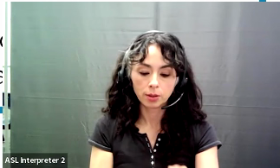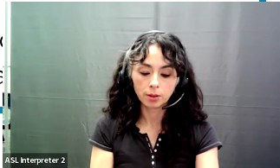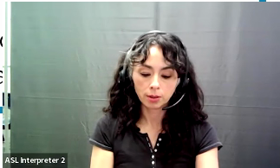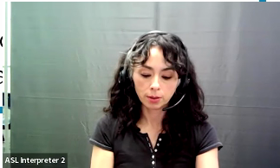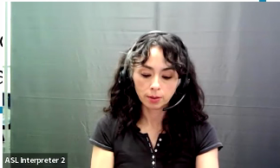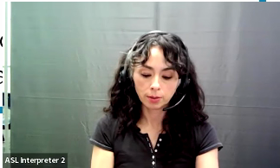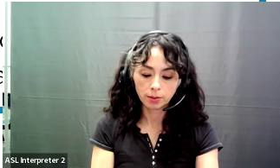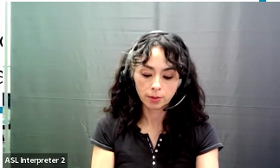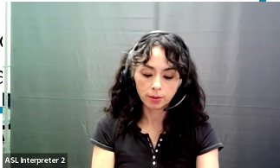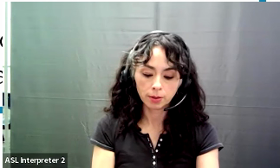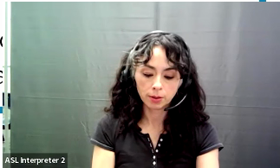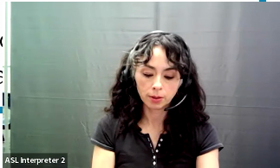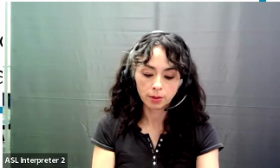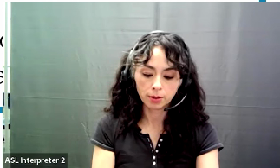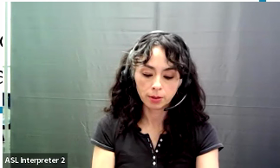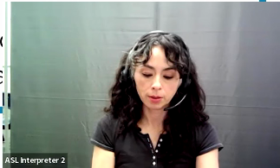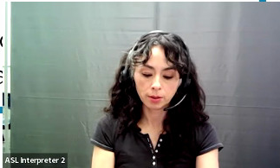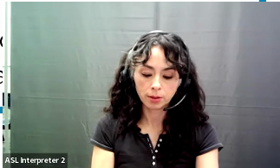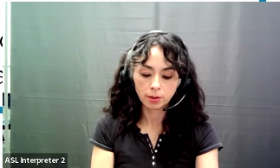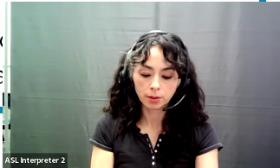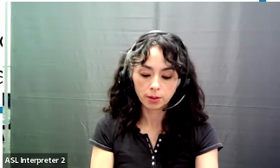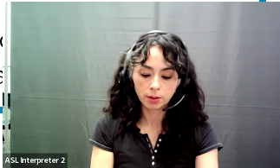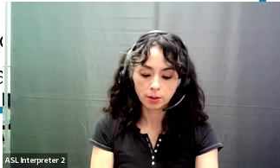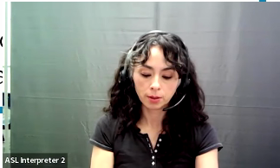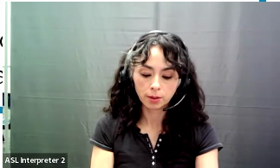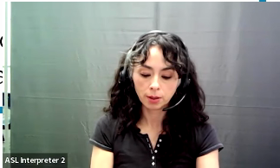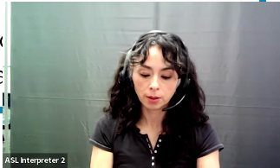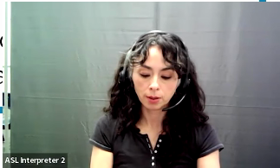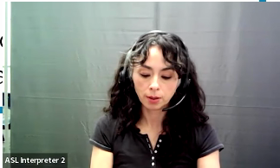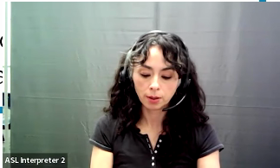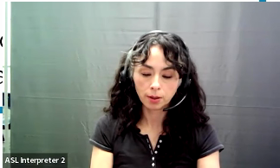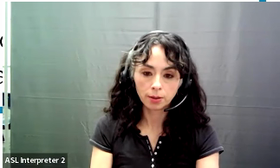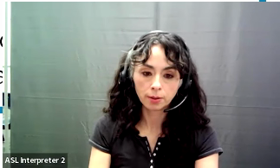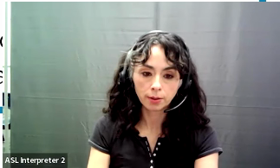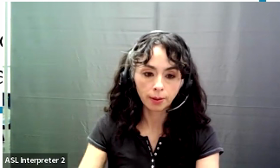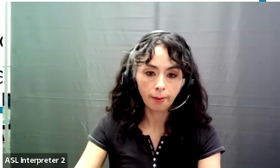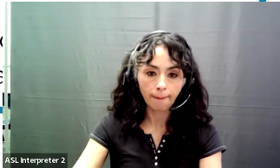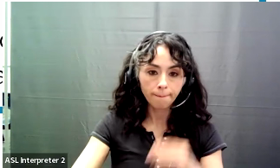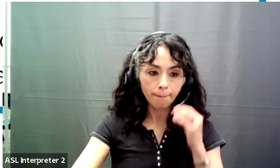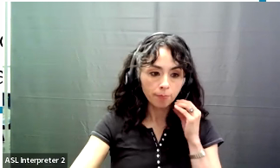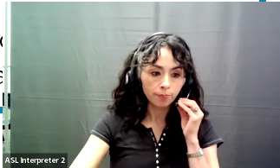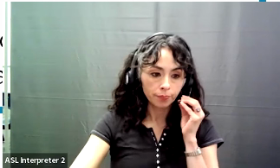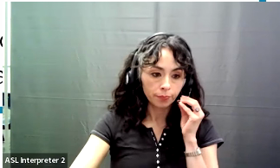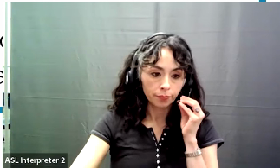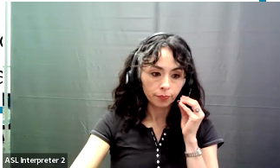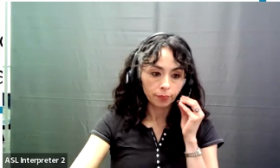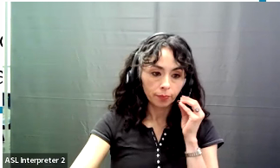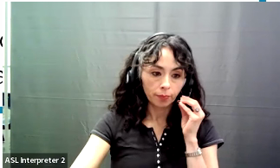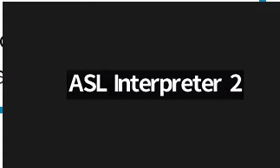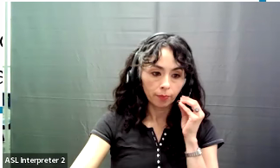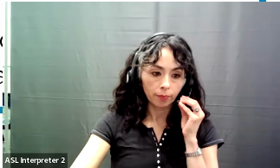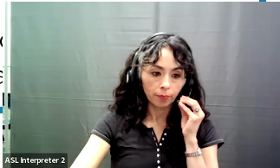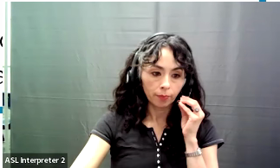the director for the center, Dr. William Gould. He is going to be introducing himself